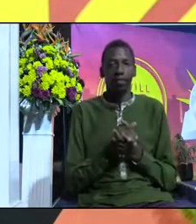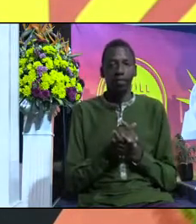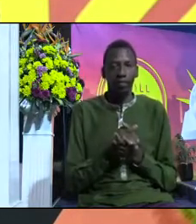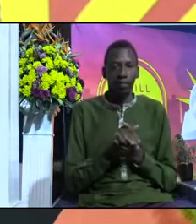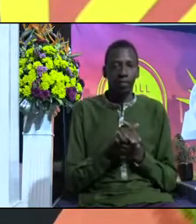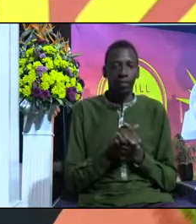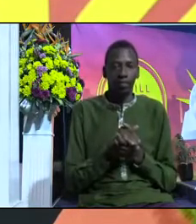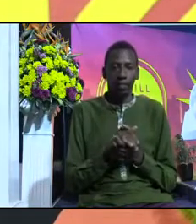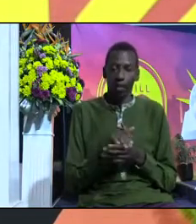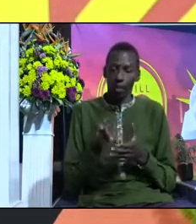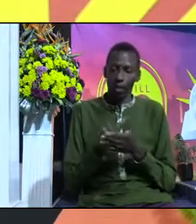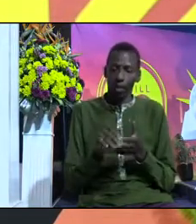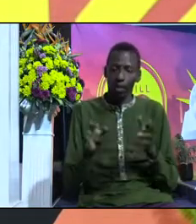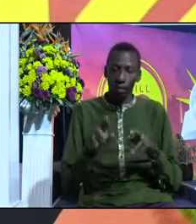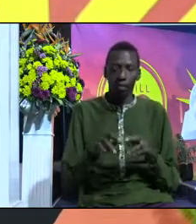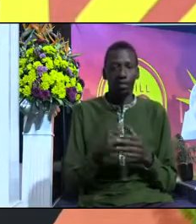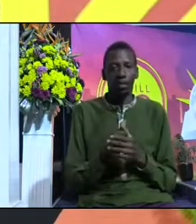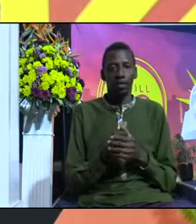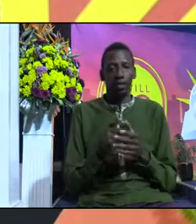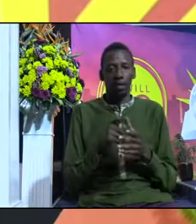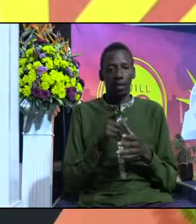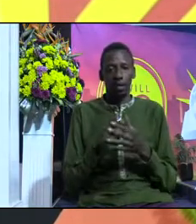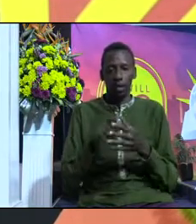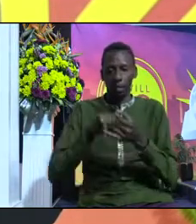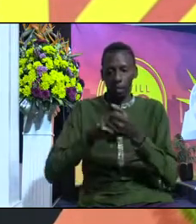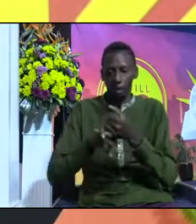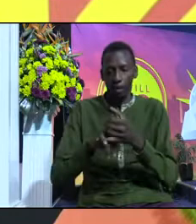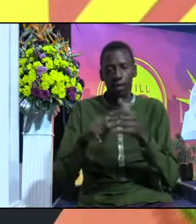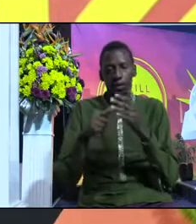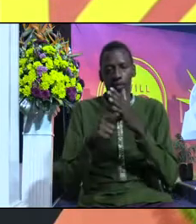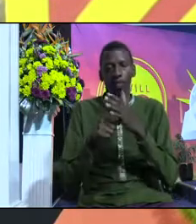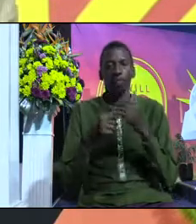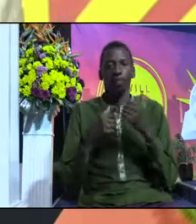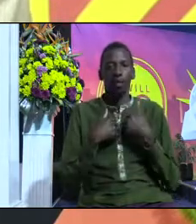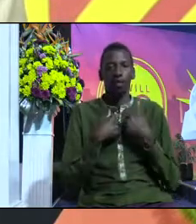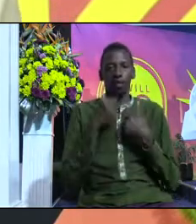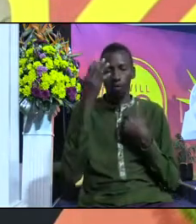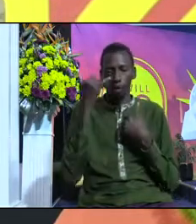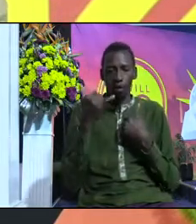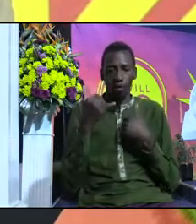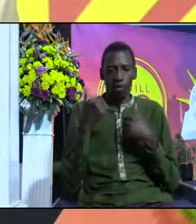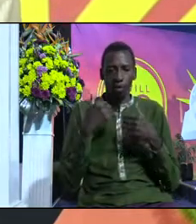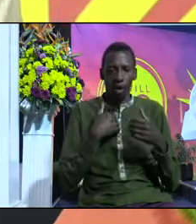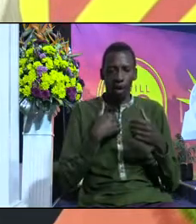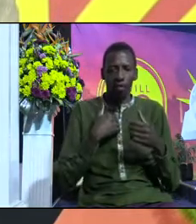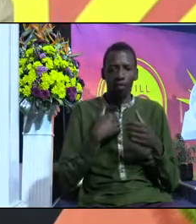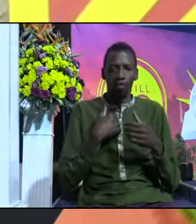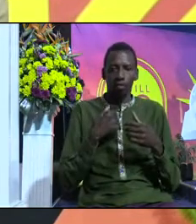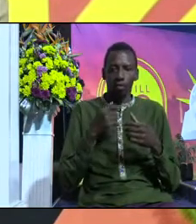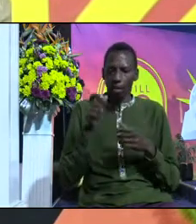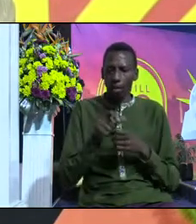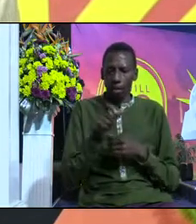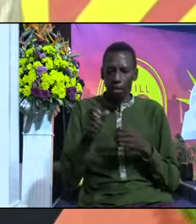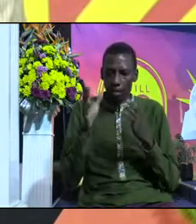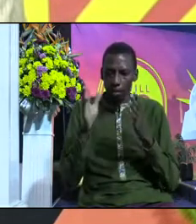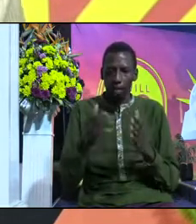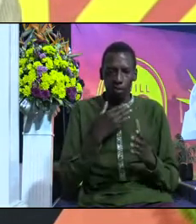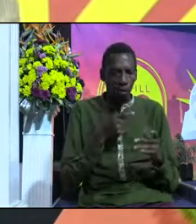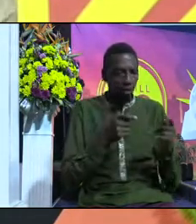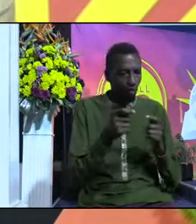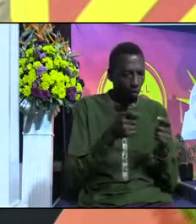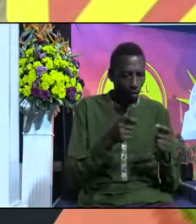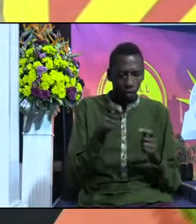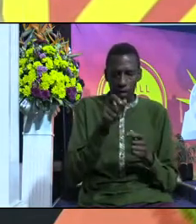And that happens. And then the marriage gets into trouble because there's a struggle for power and